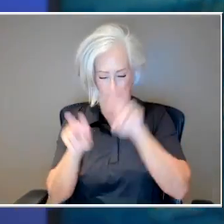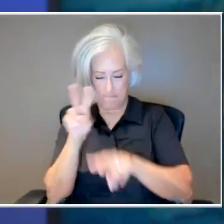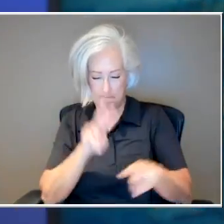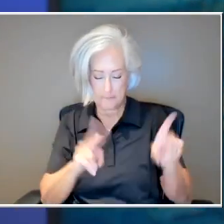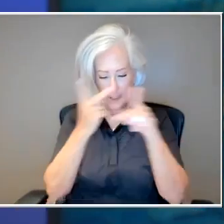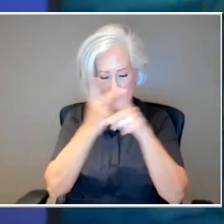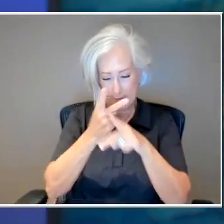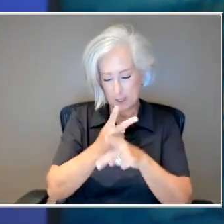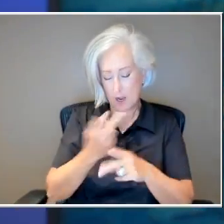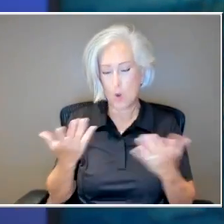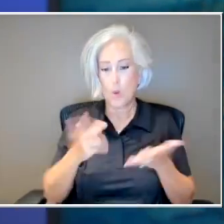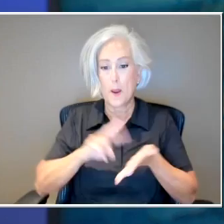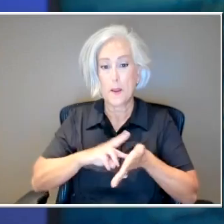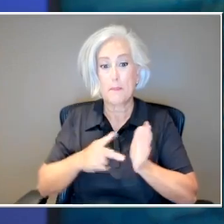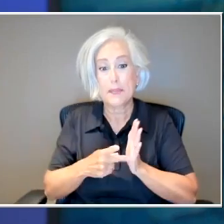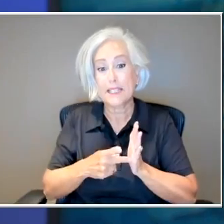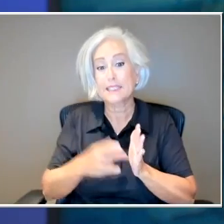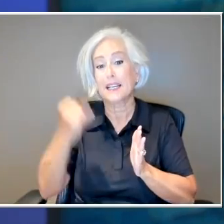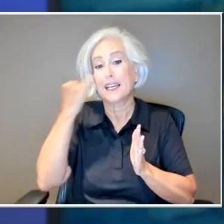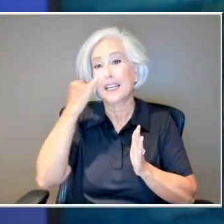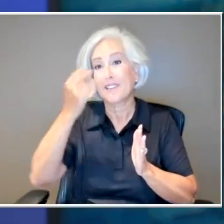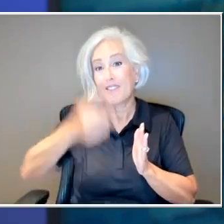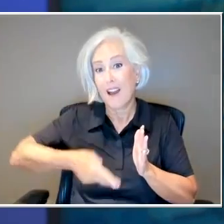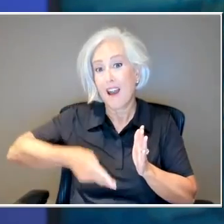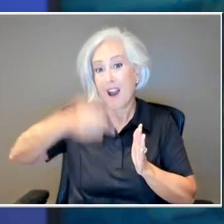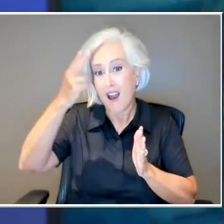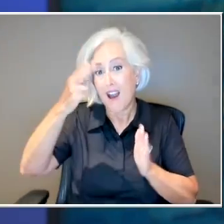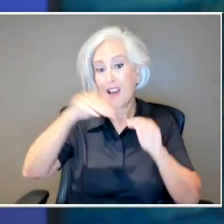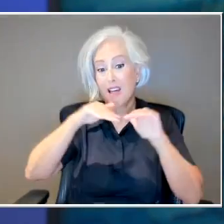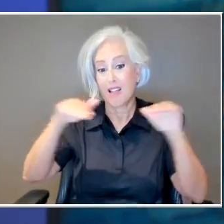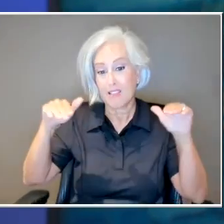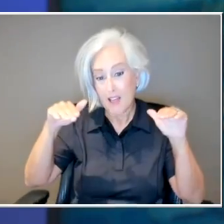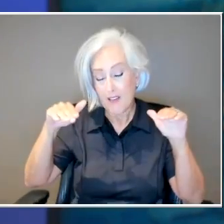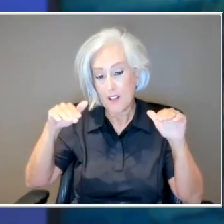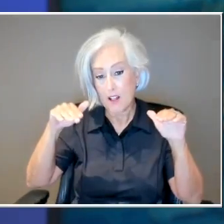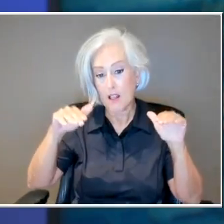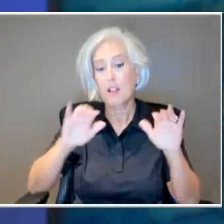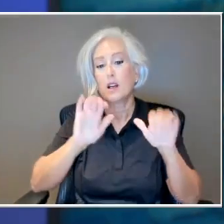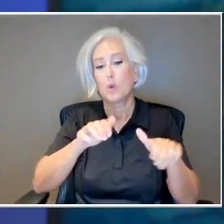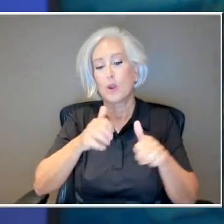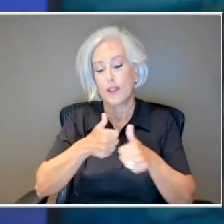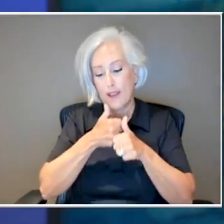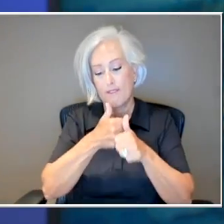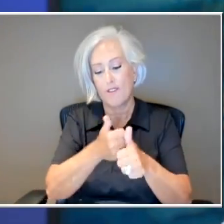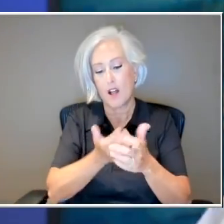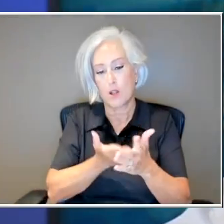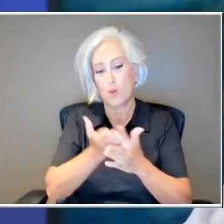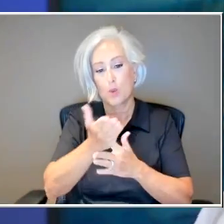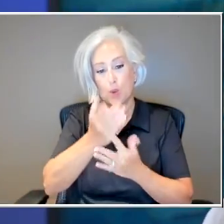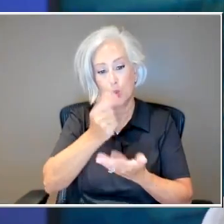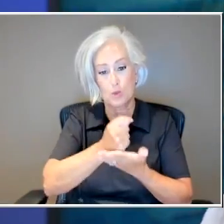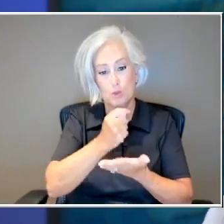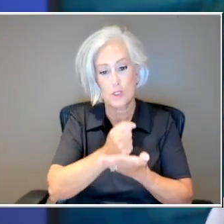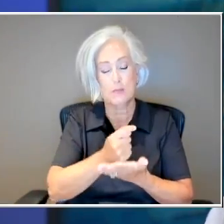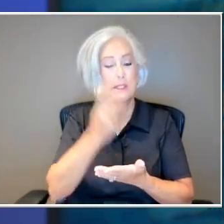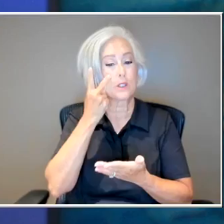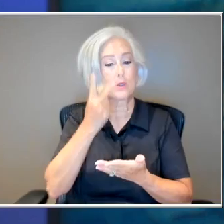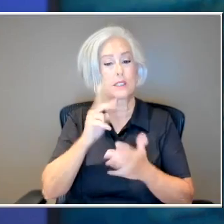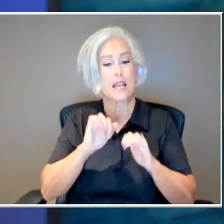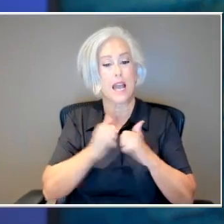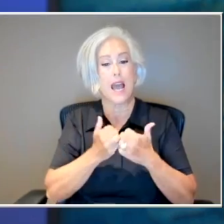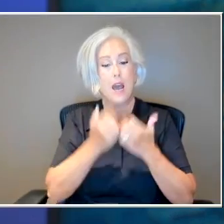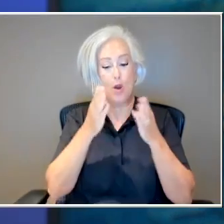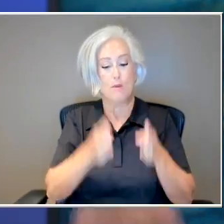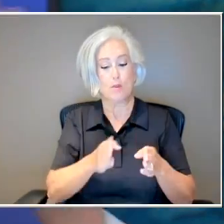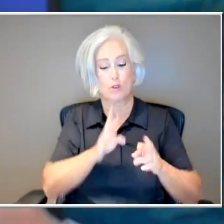elevated, it's something that we can follow as we're giving treatment to see how someone responds to that treatment,